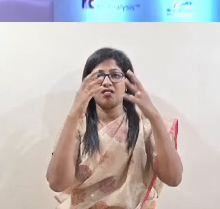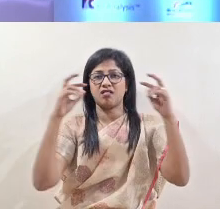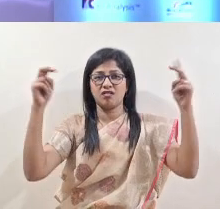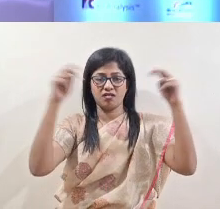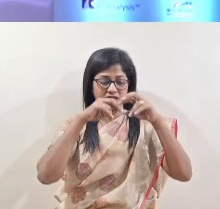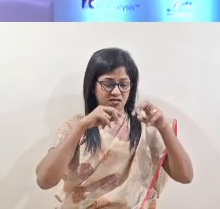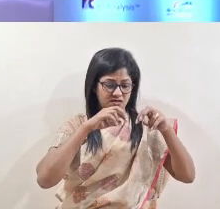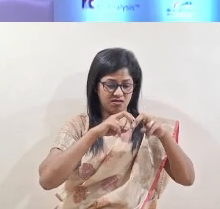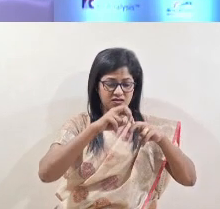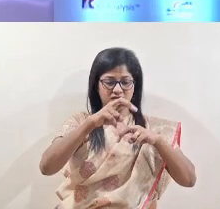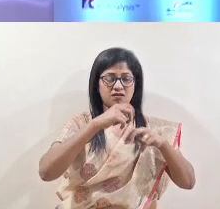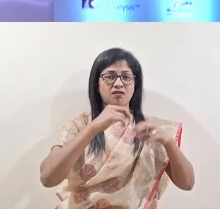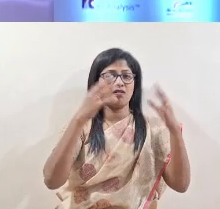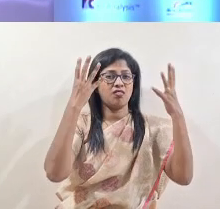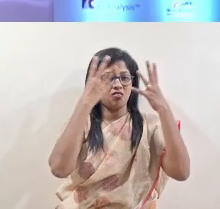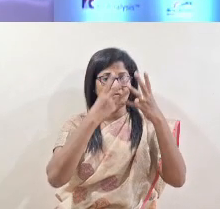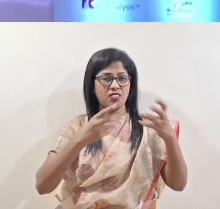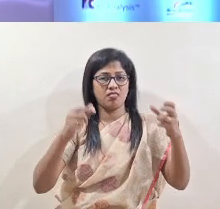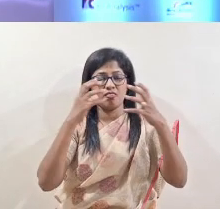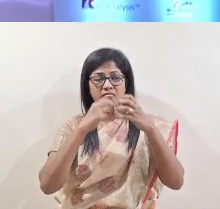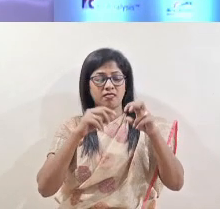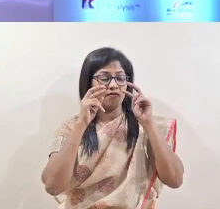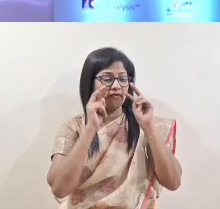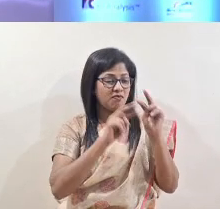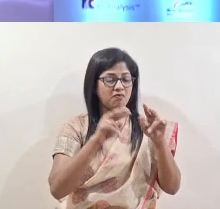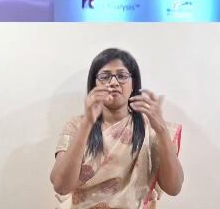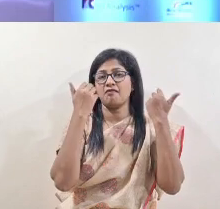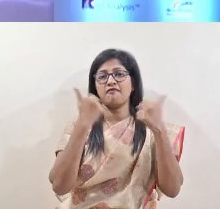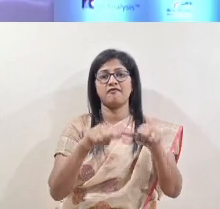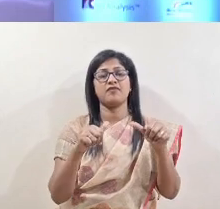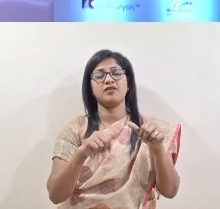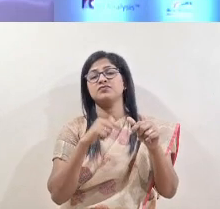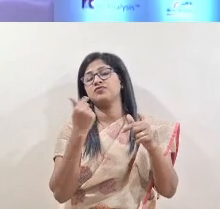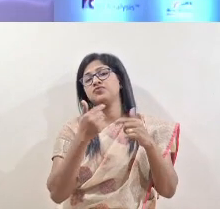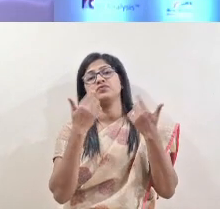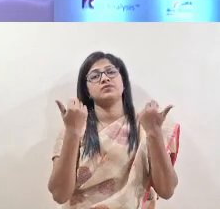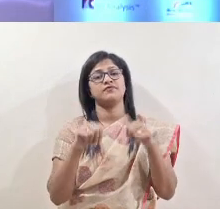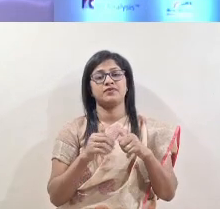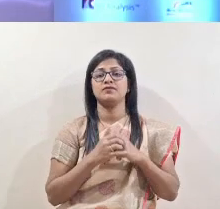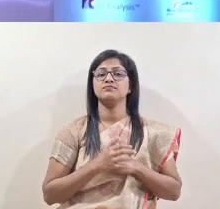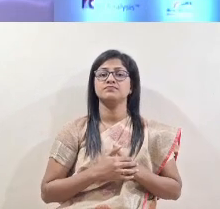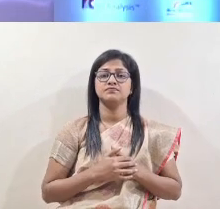feeling of safety among pedestrians and enable them to use the same.